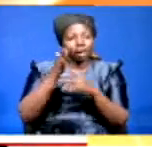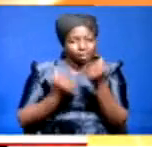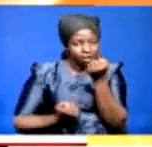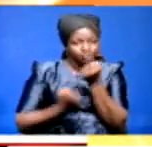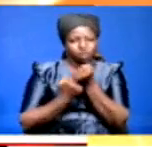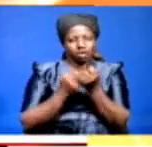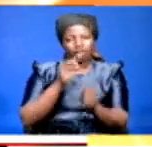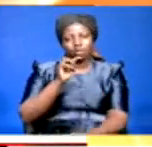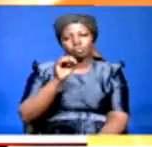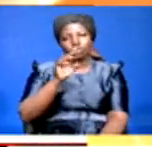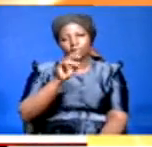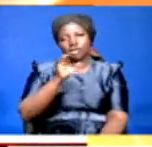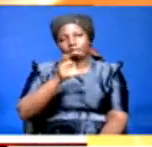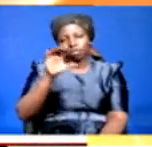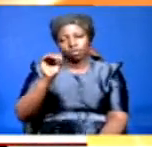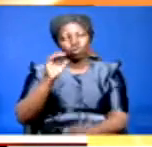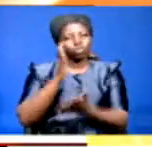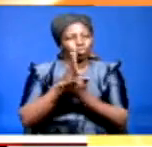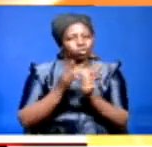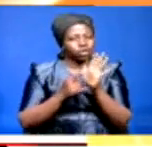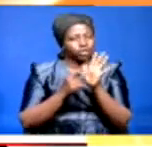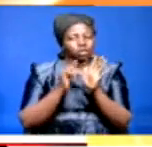All right, KBC Channel 1 will be bringing you the match tonight.